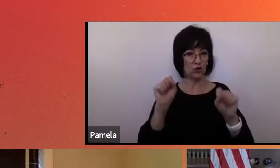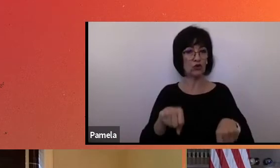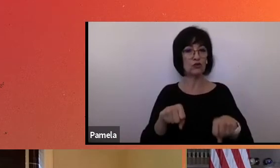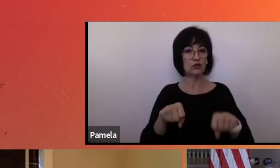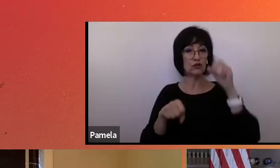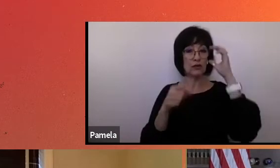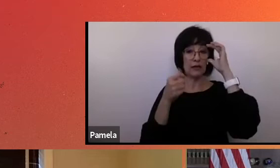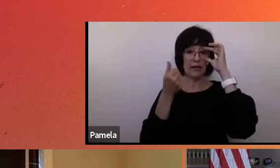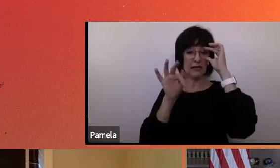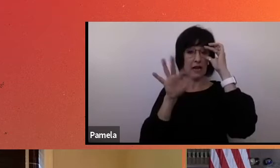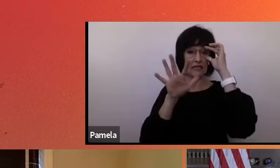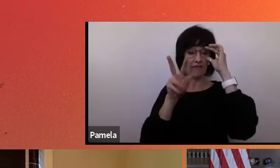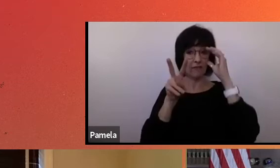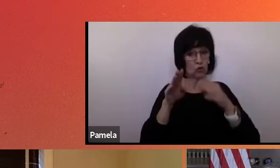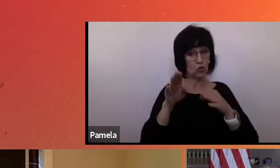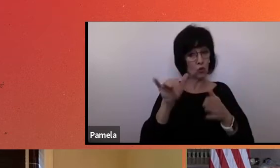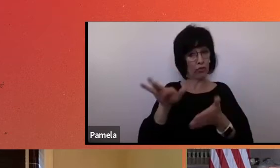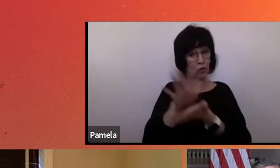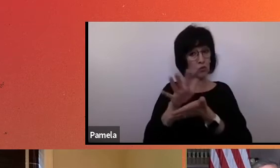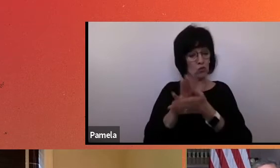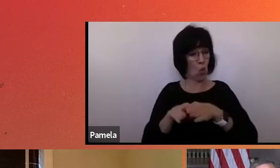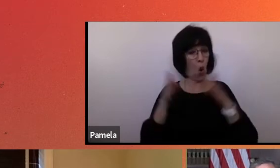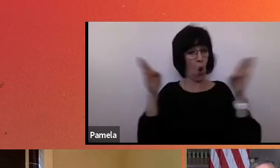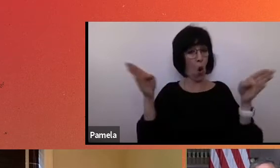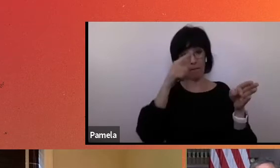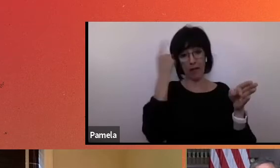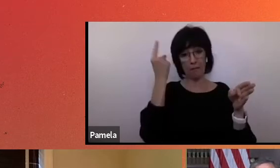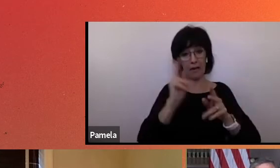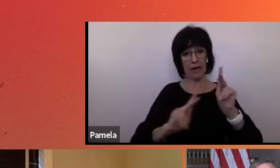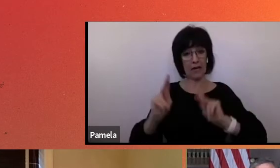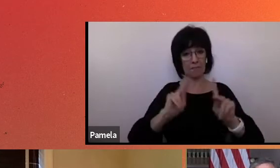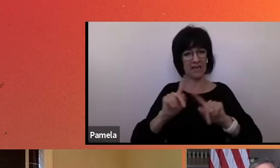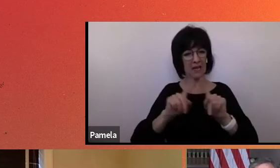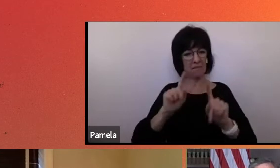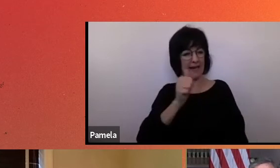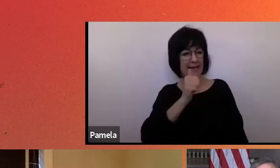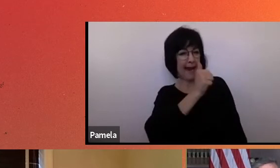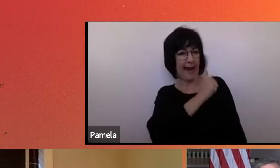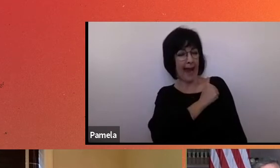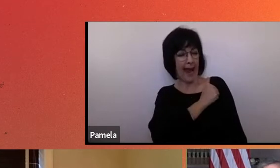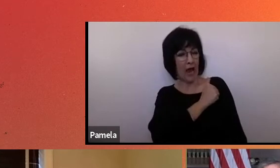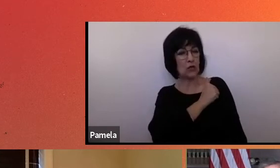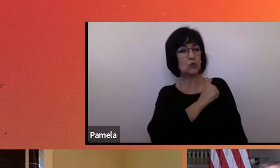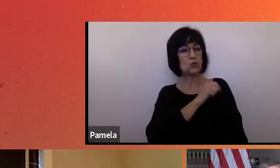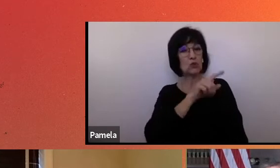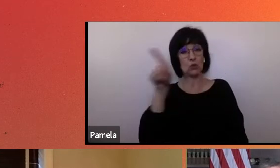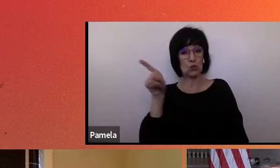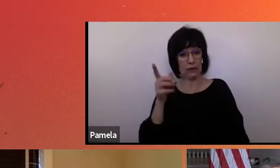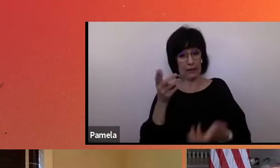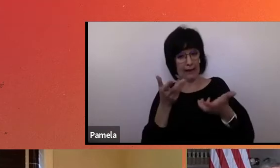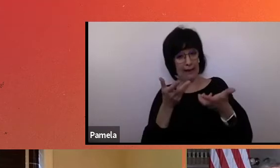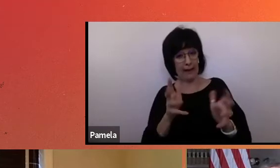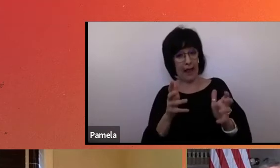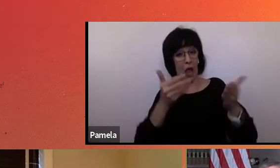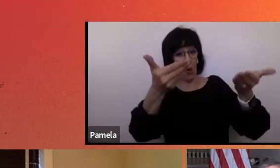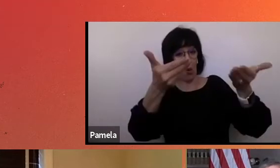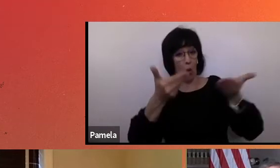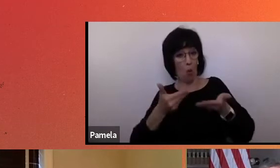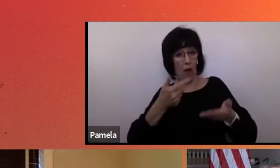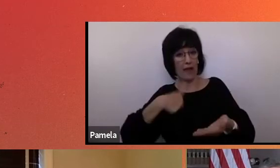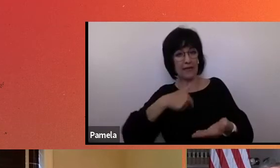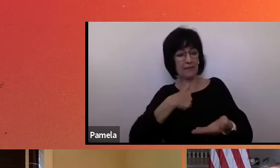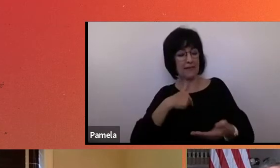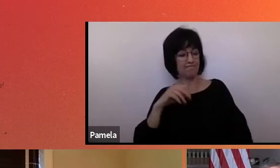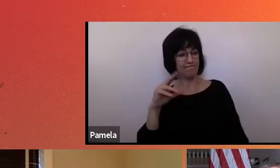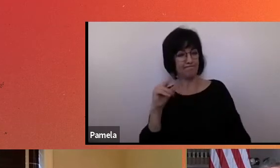was open to Blacks, but the attitude, the climate there was not very receptive. And so you had to really have a